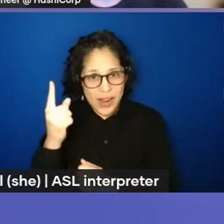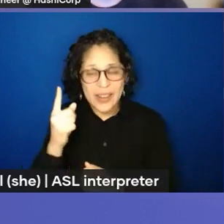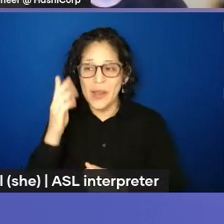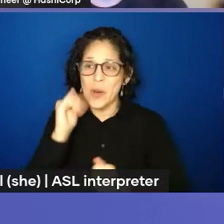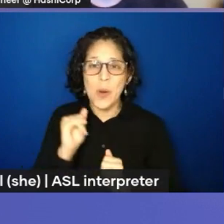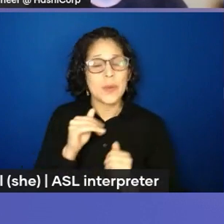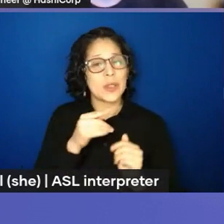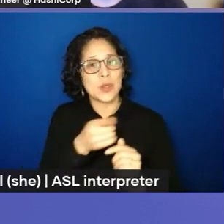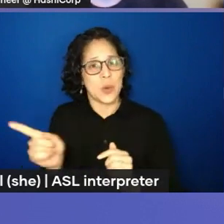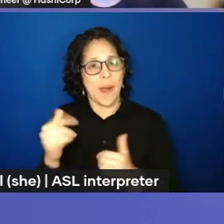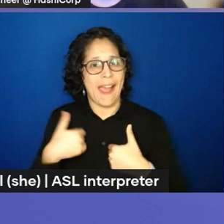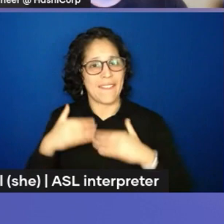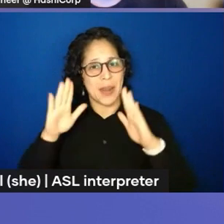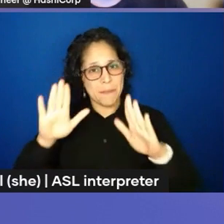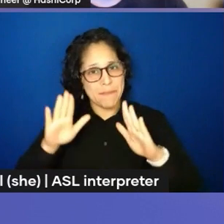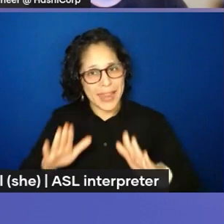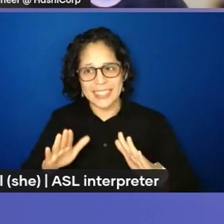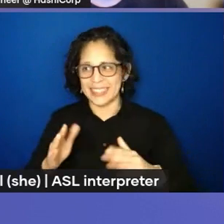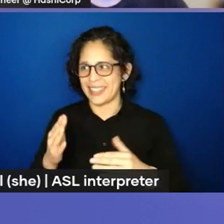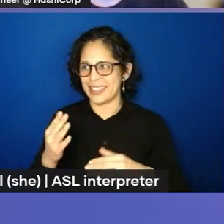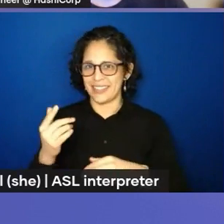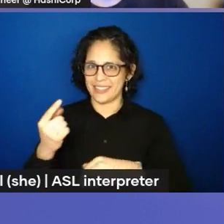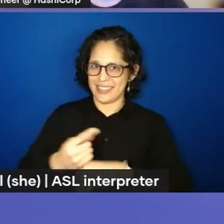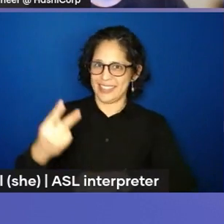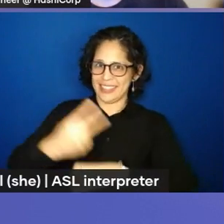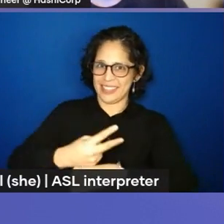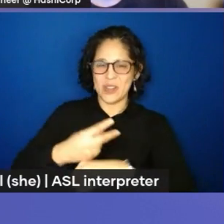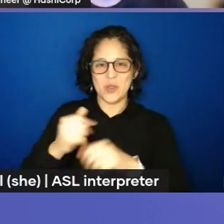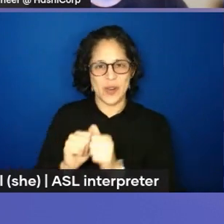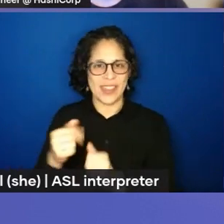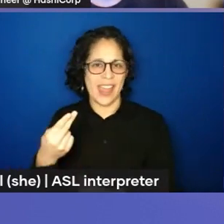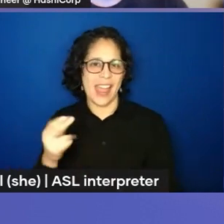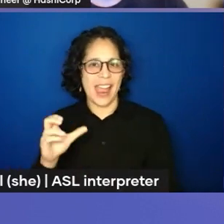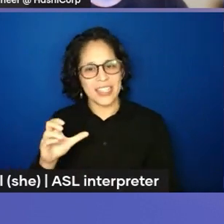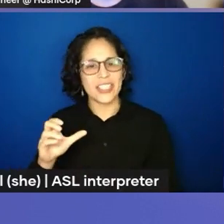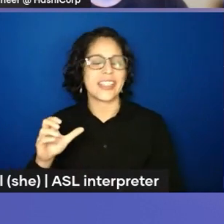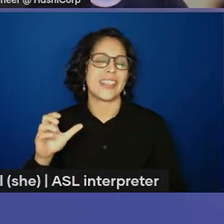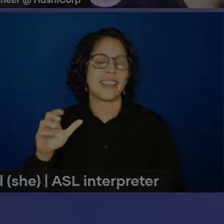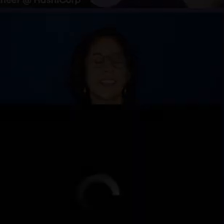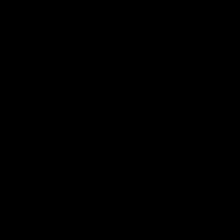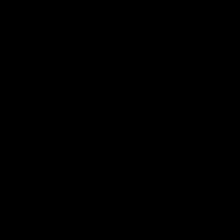have an amazing couple of days with the HashiDocs event. Thank you.